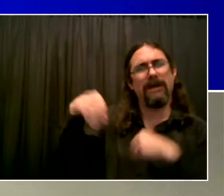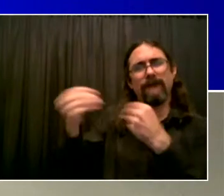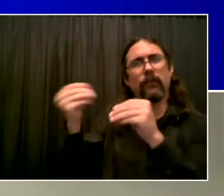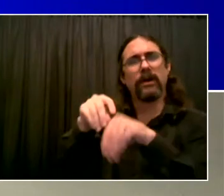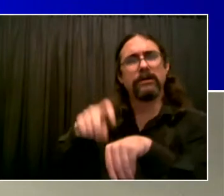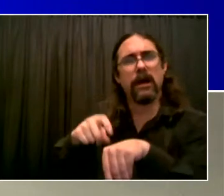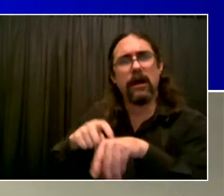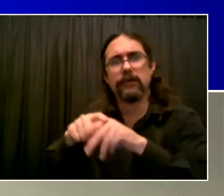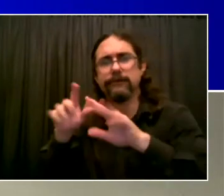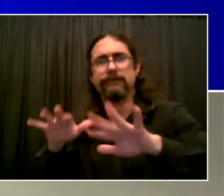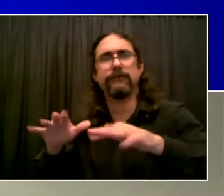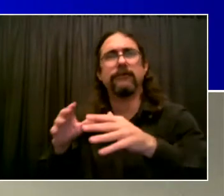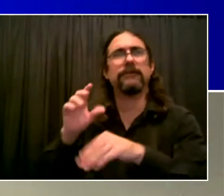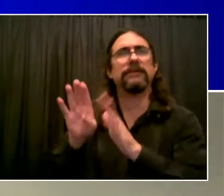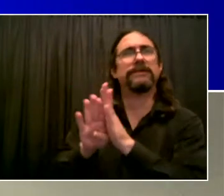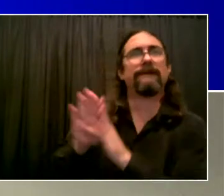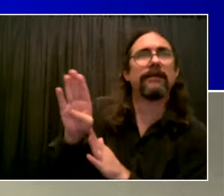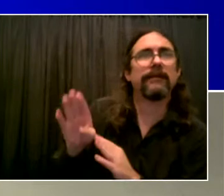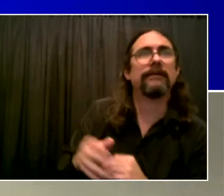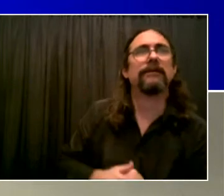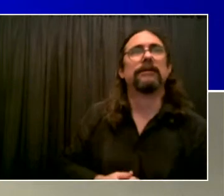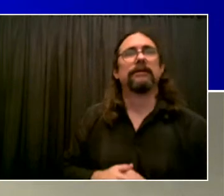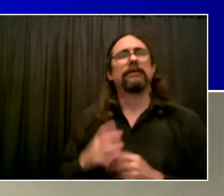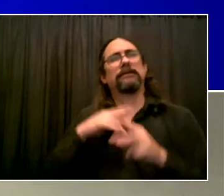forward. I want to thank you so much for your leadership.